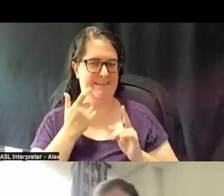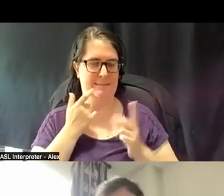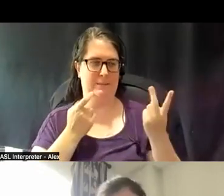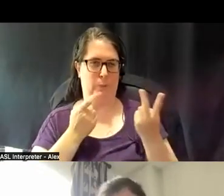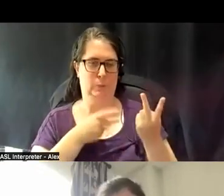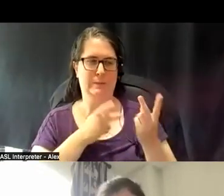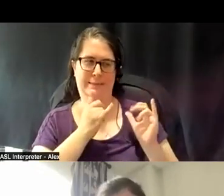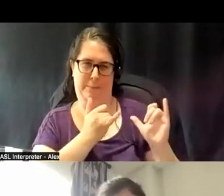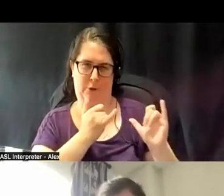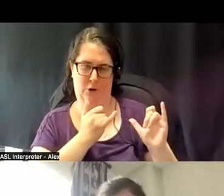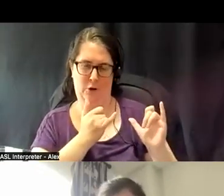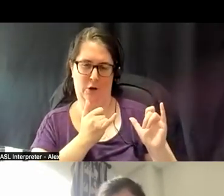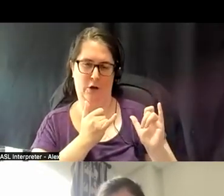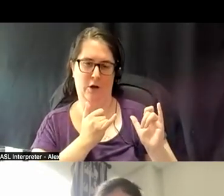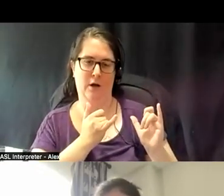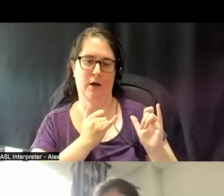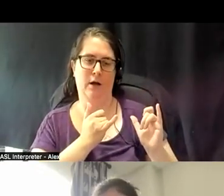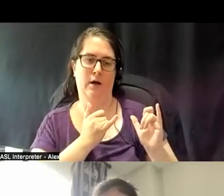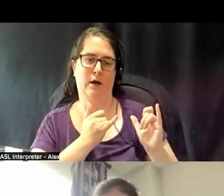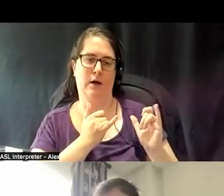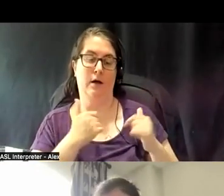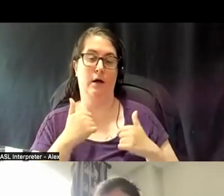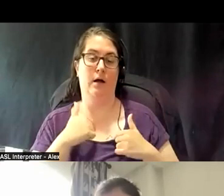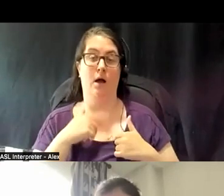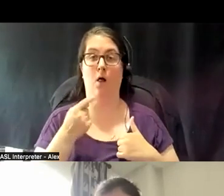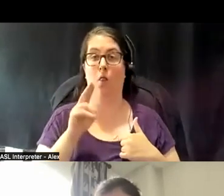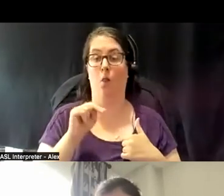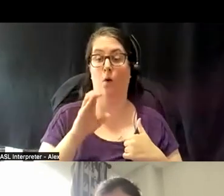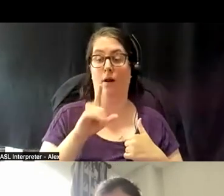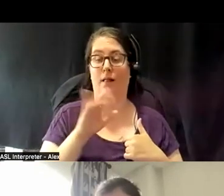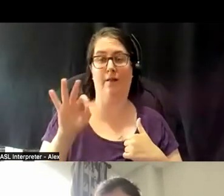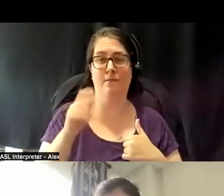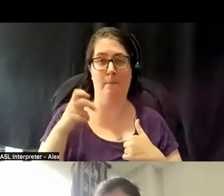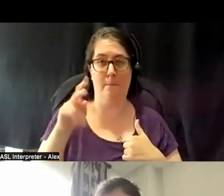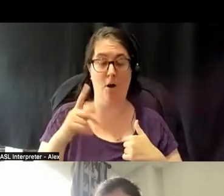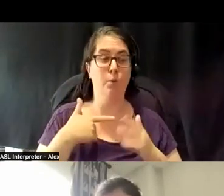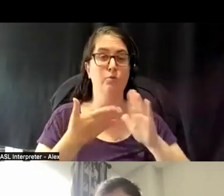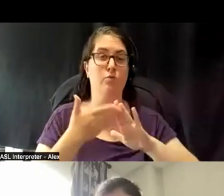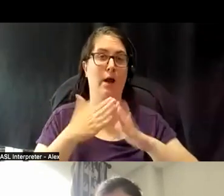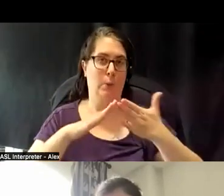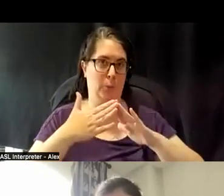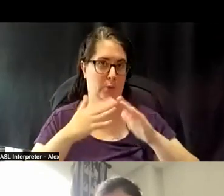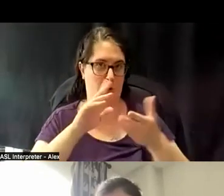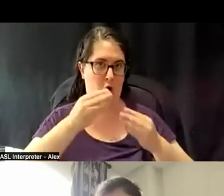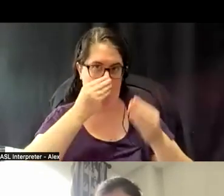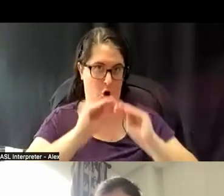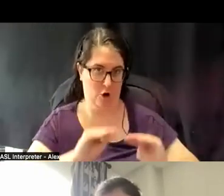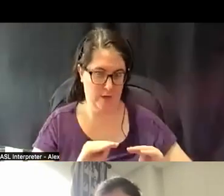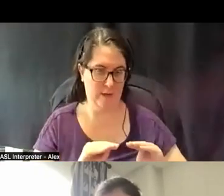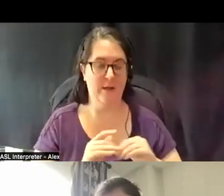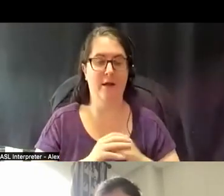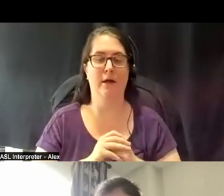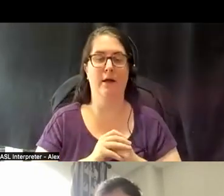well. So I'm in Thorncliffe Park and we run communal gardens. And I was in the